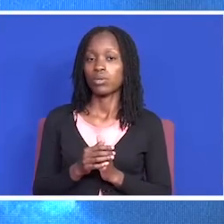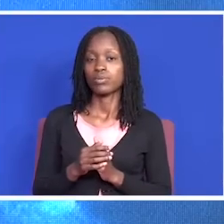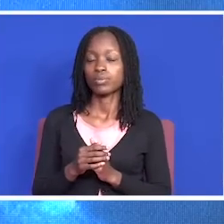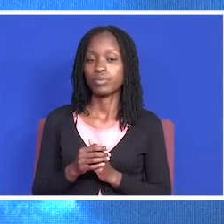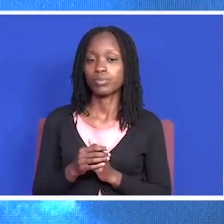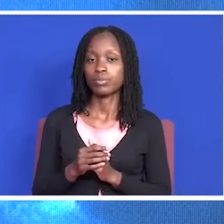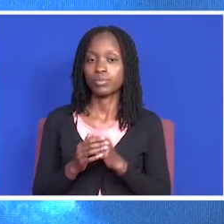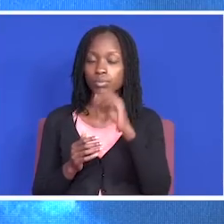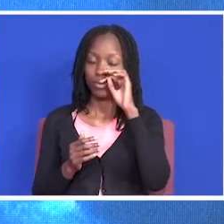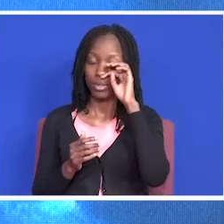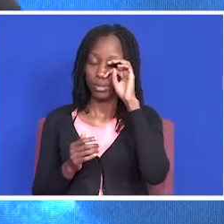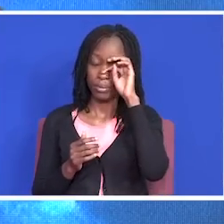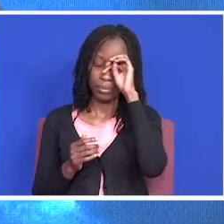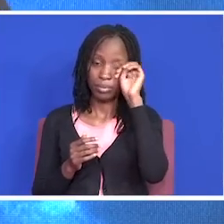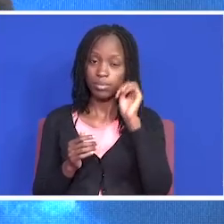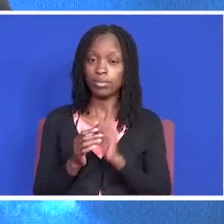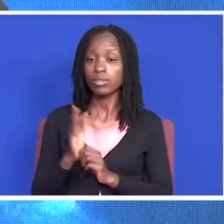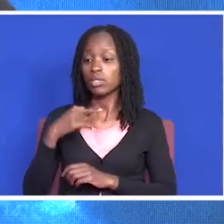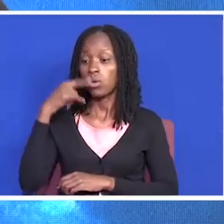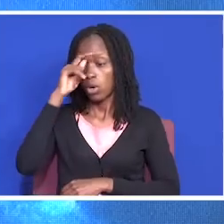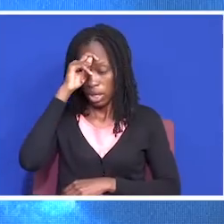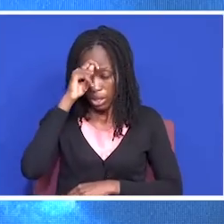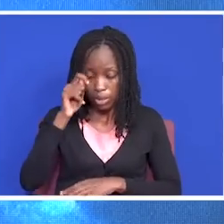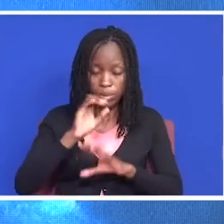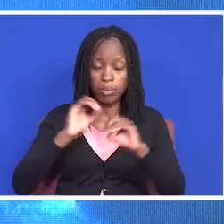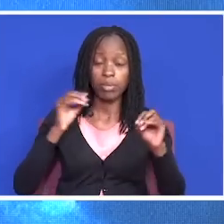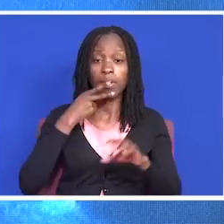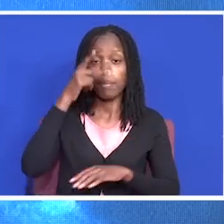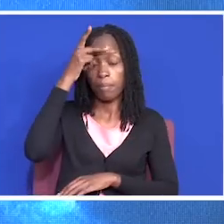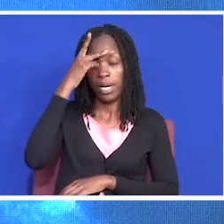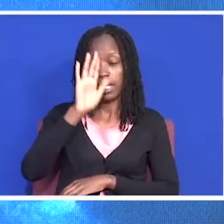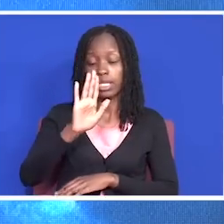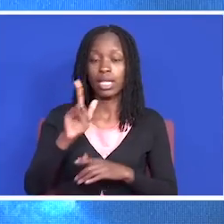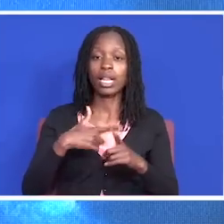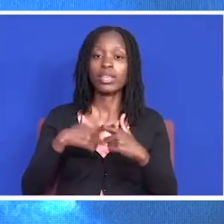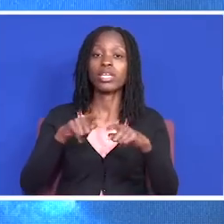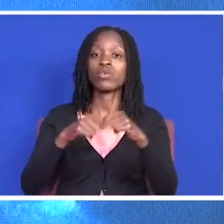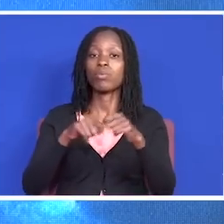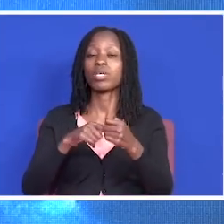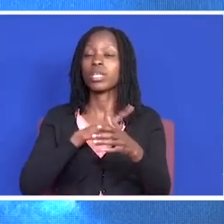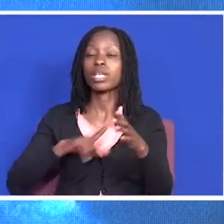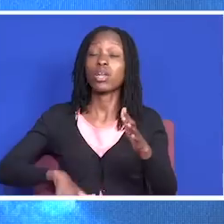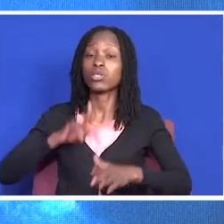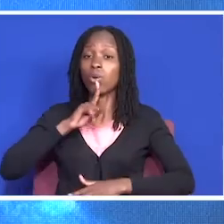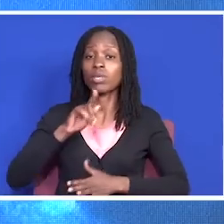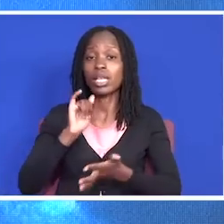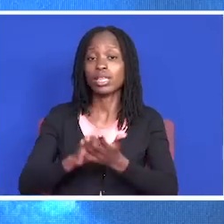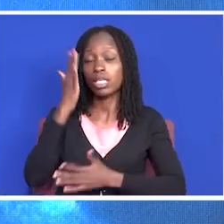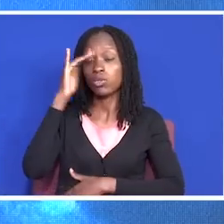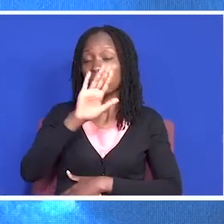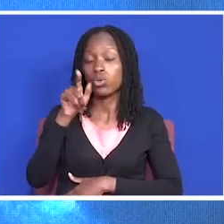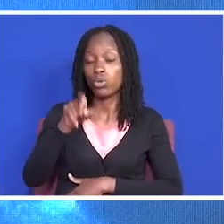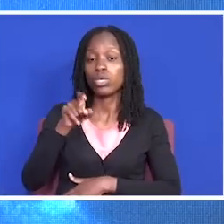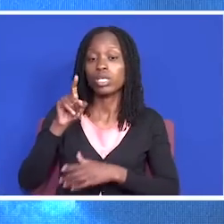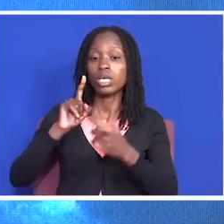role that shows he has respect for parents is breaking God's command. That's why you need